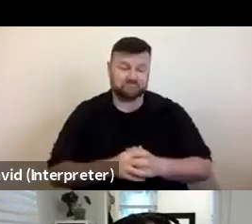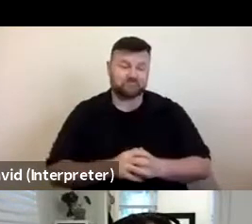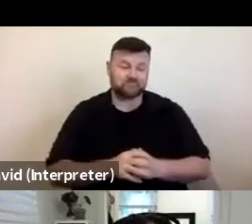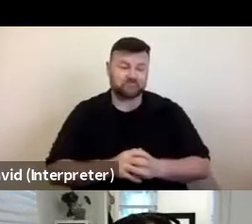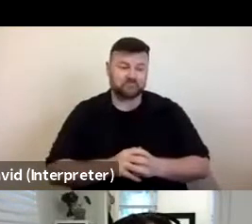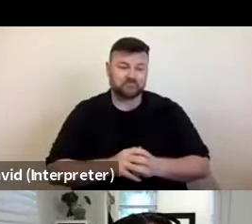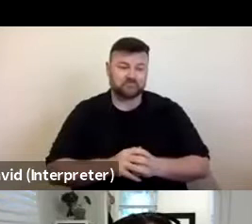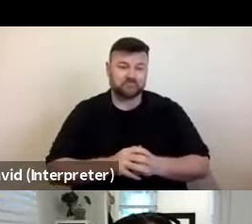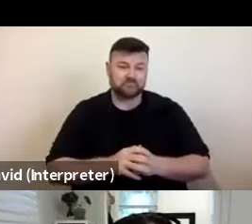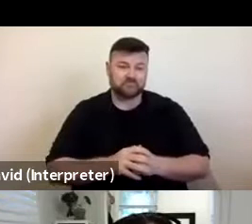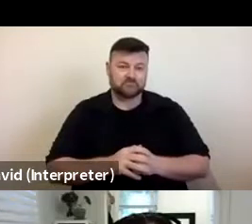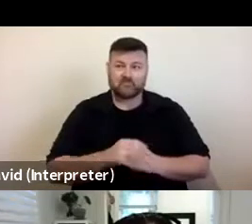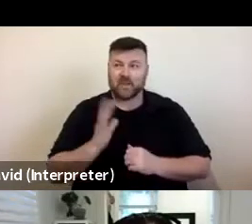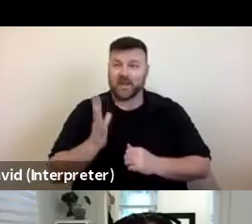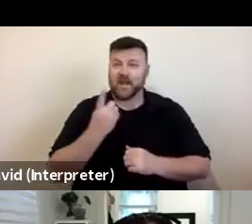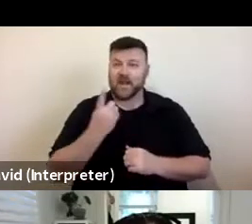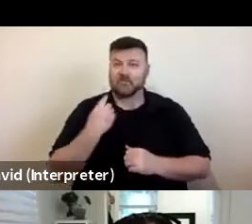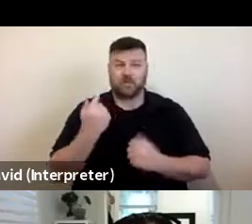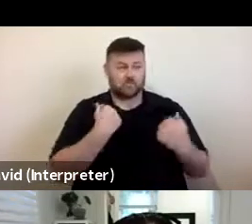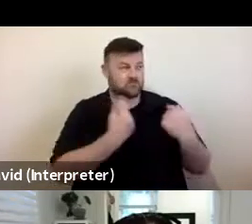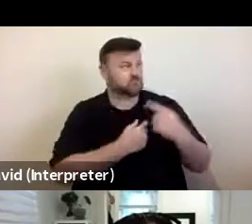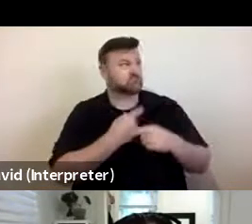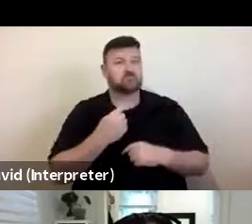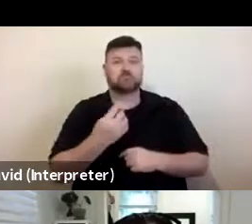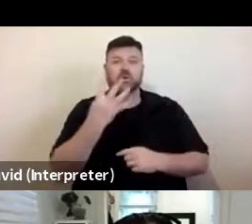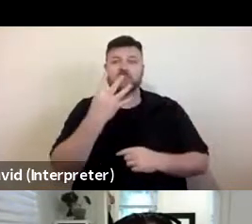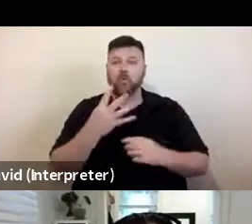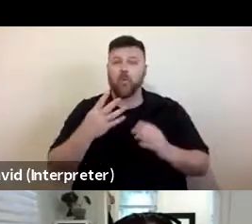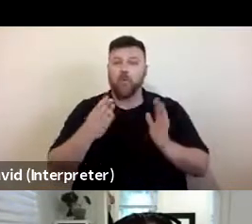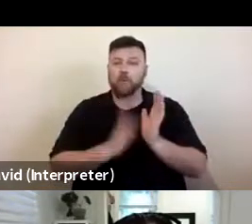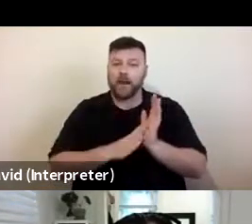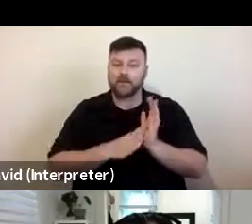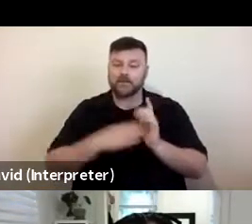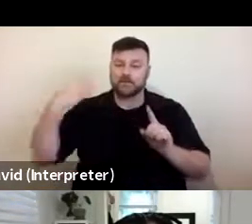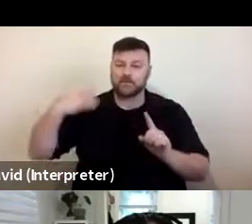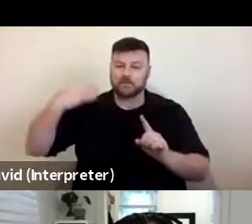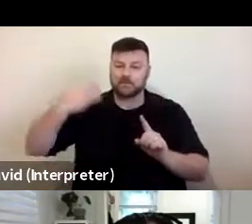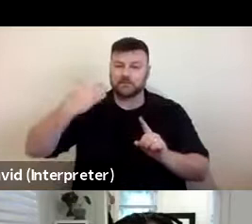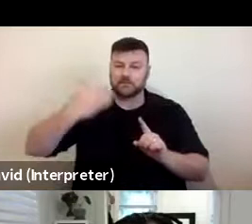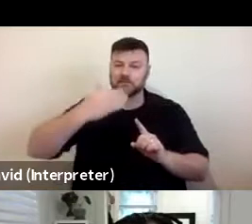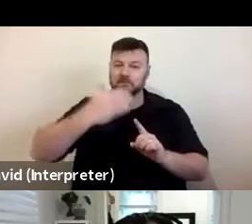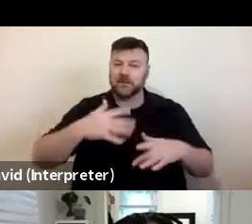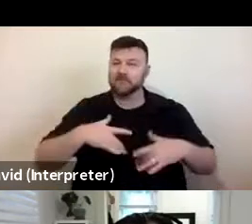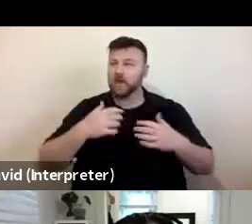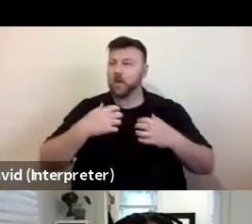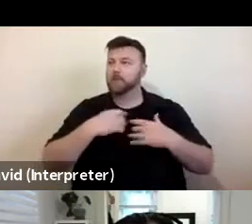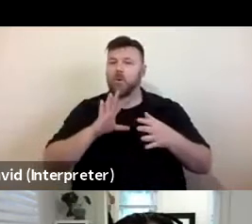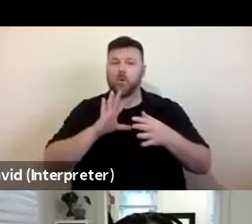We're all a little bit different now, 15 weeks or 4 months on. We're a little bit more connected and we're a little